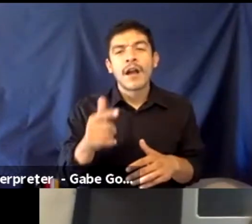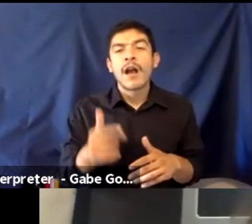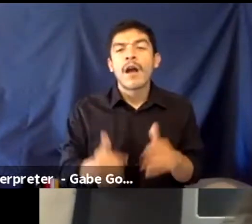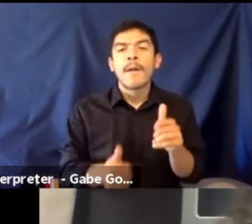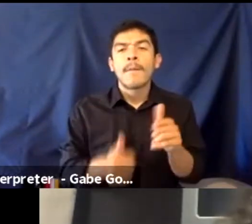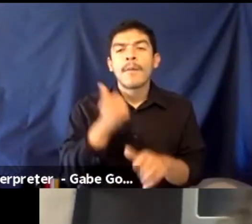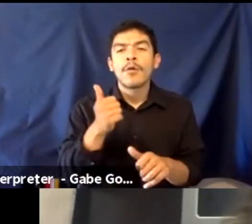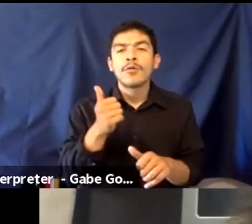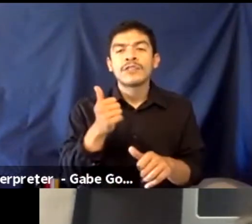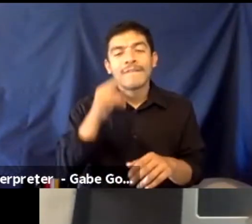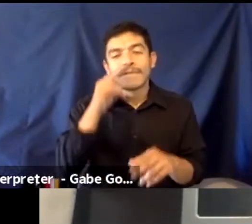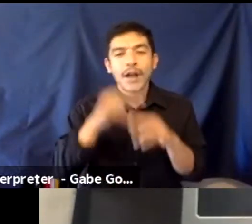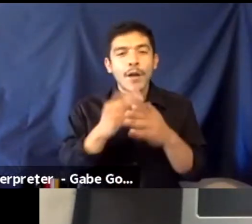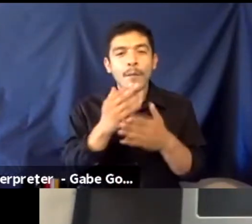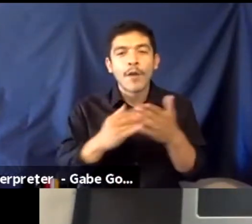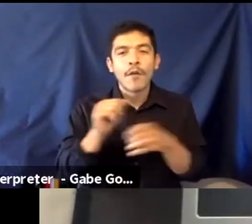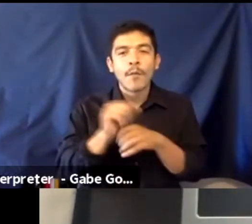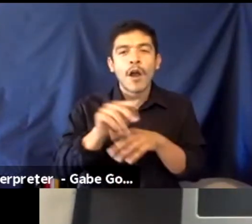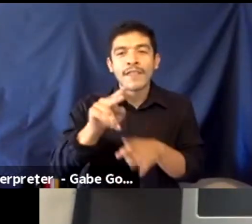on this project was?